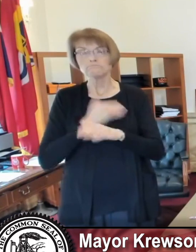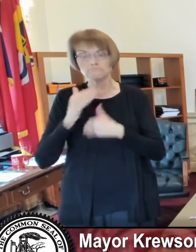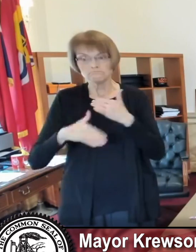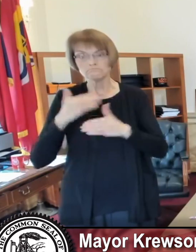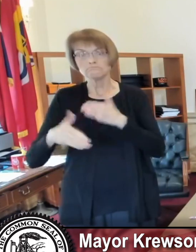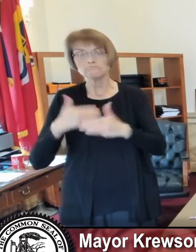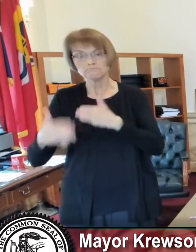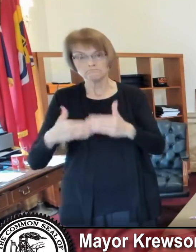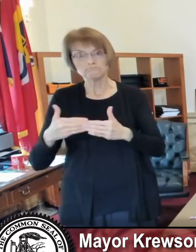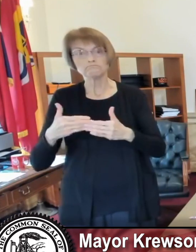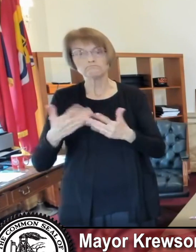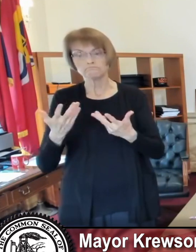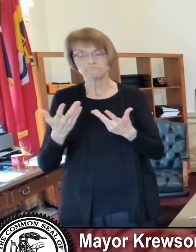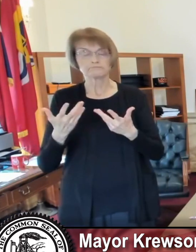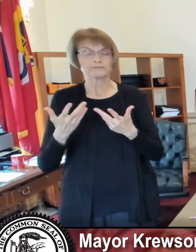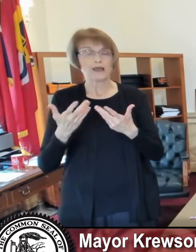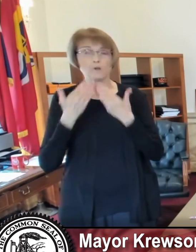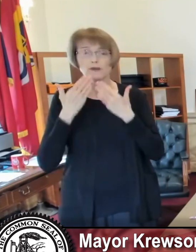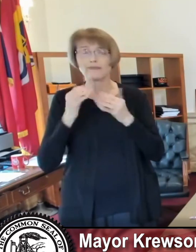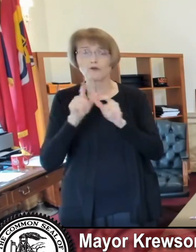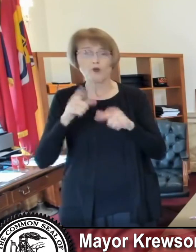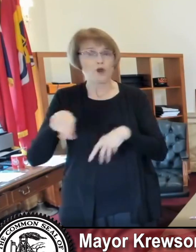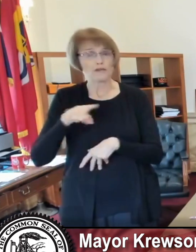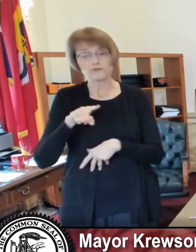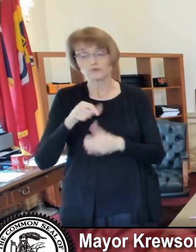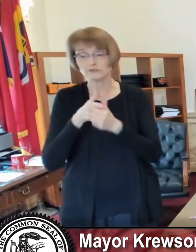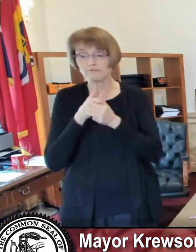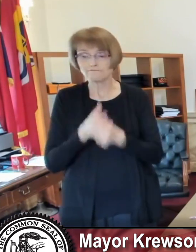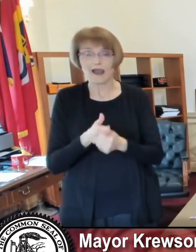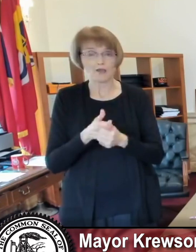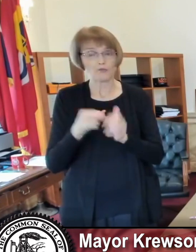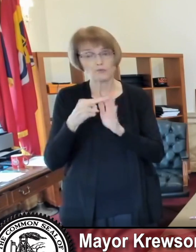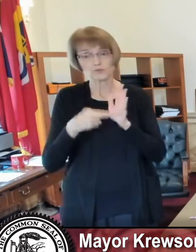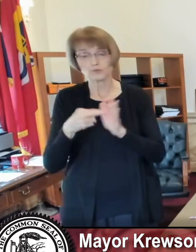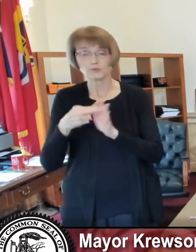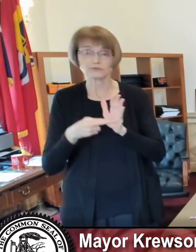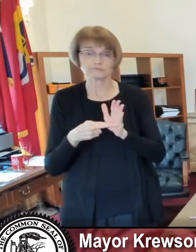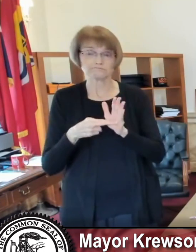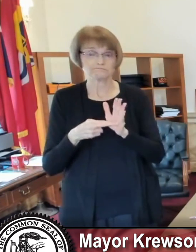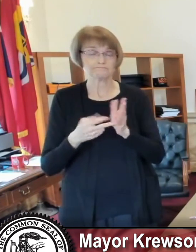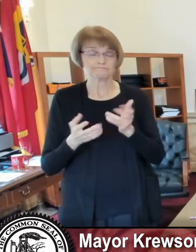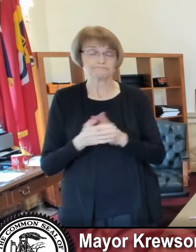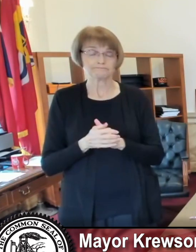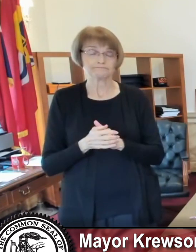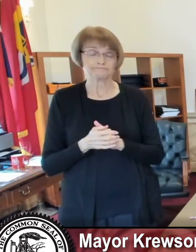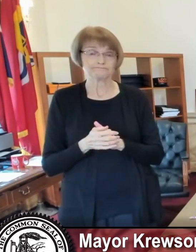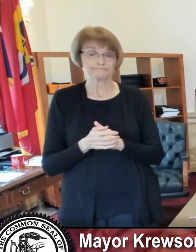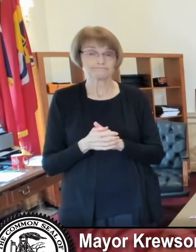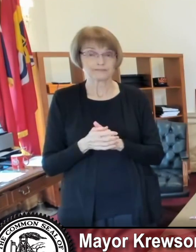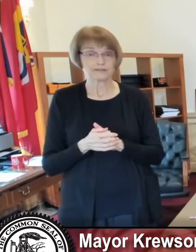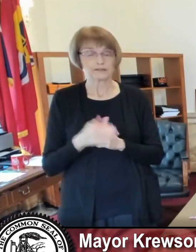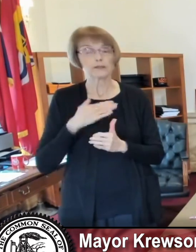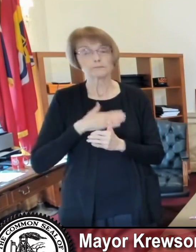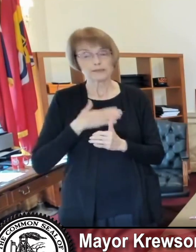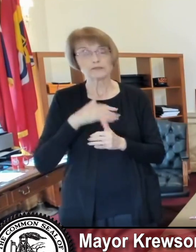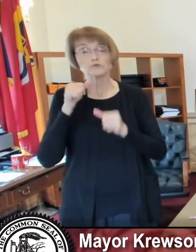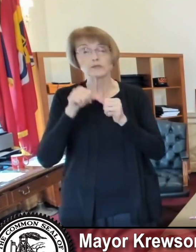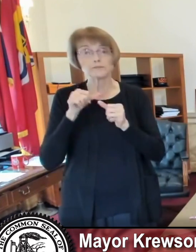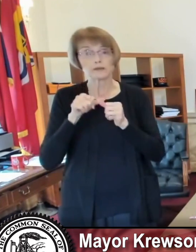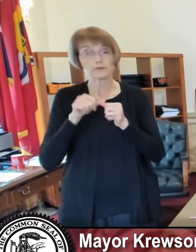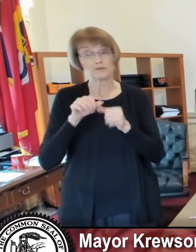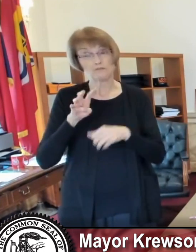if you are over 65 or if you have an underlying health condition, you should be, in the not too distant